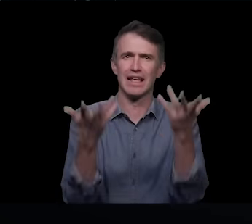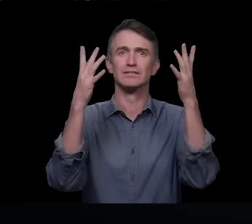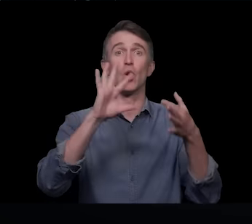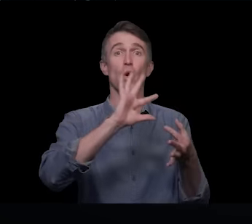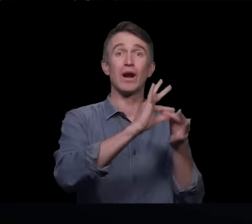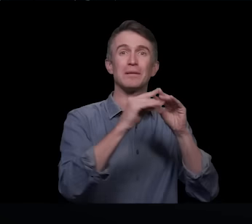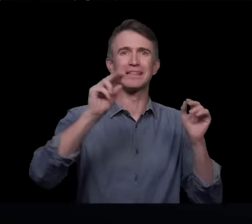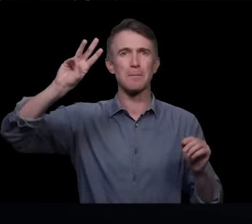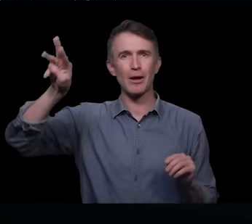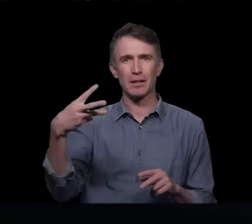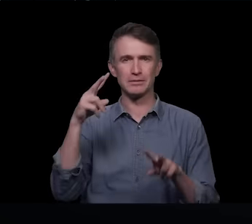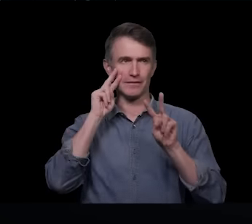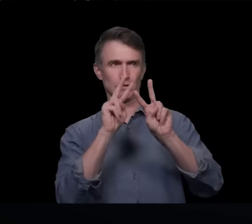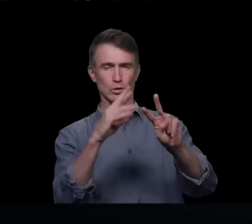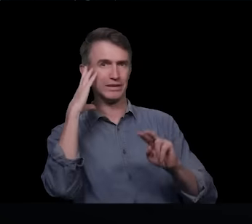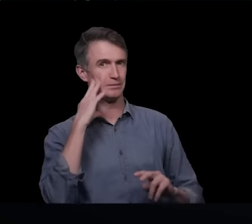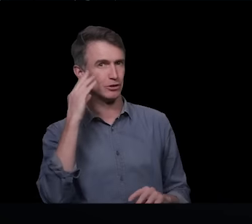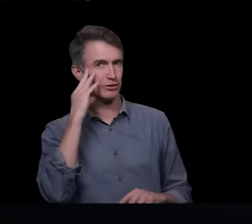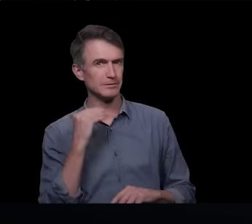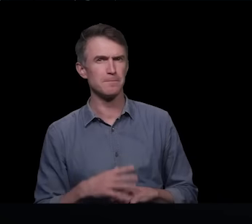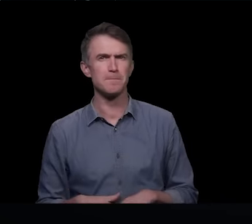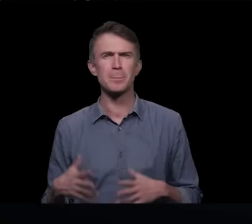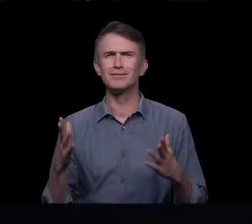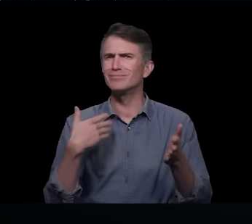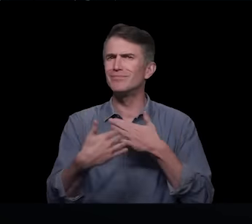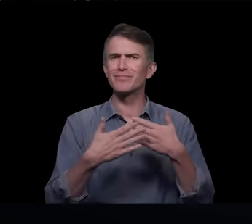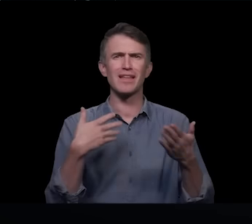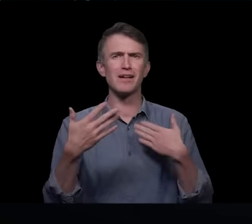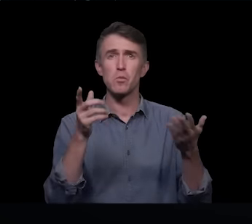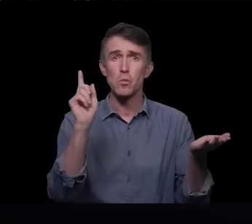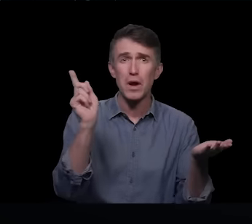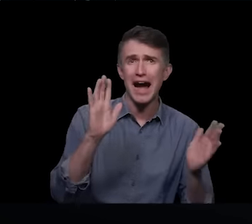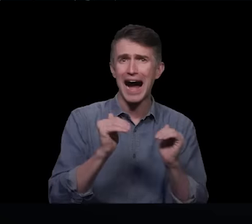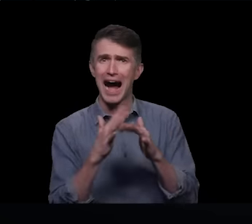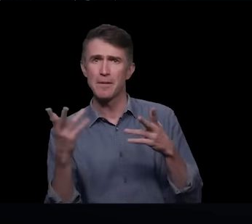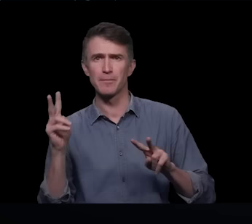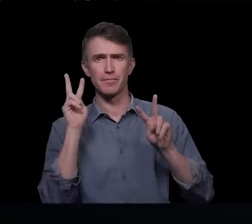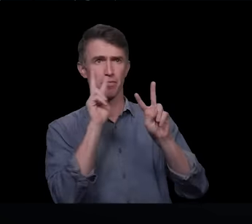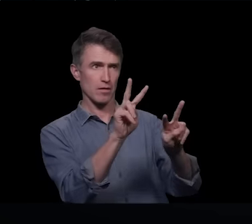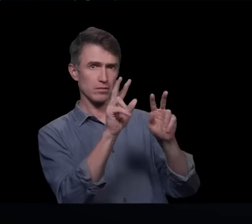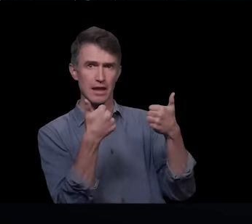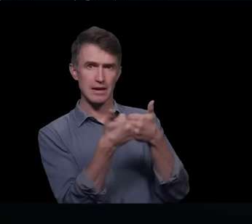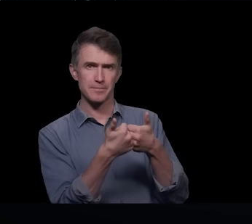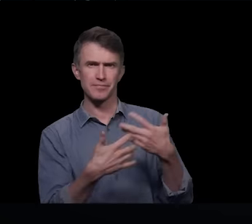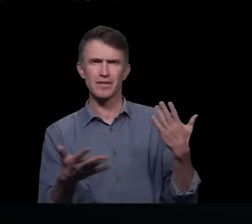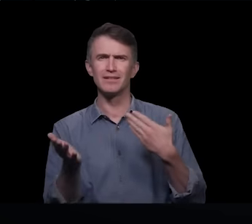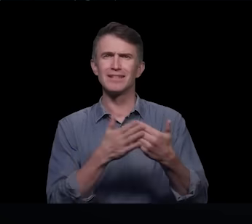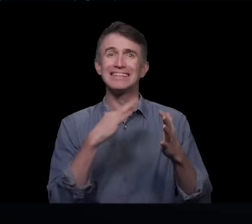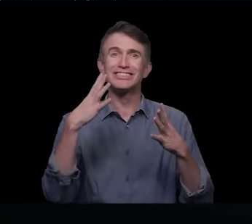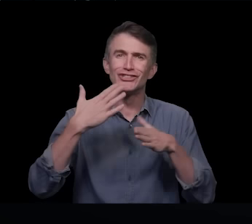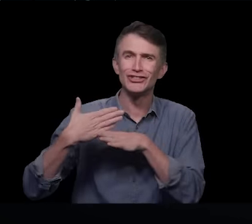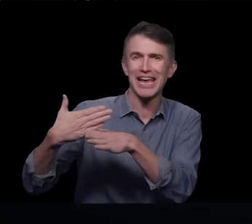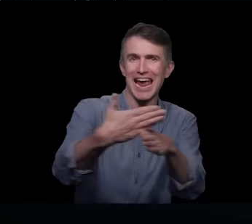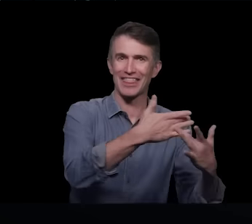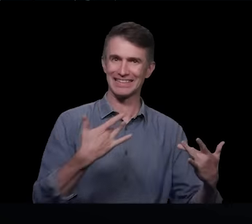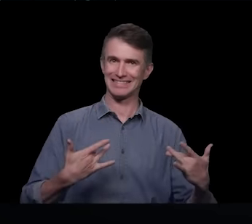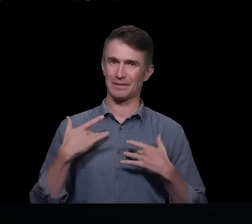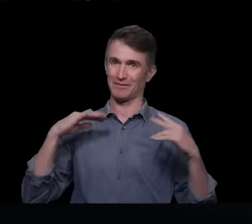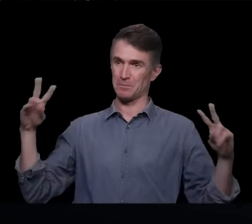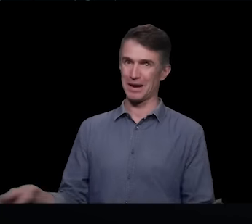advance the Olympic and Paralympic viewing experience, no matter how or where people consume the games. Sharing the excitement of